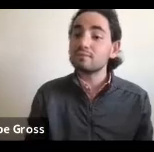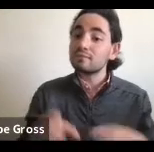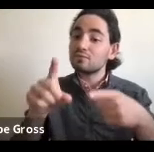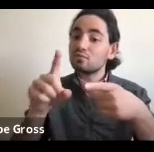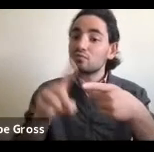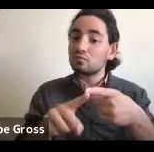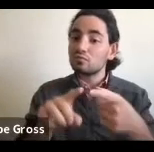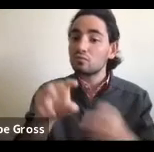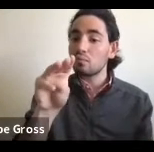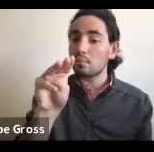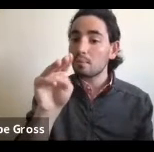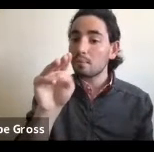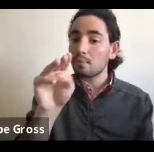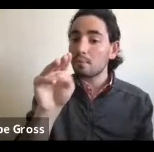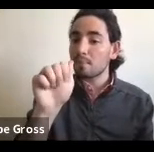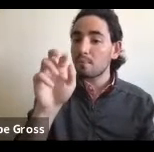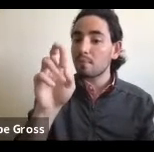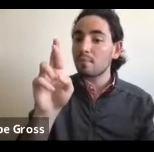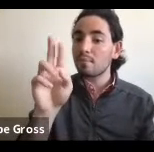ASL.